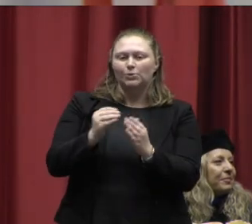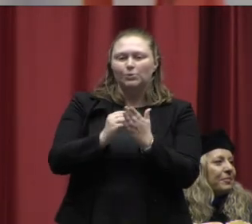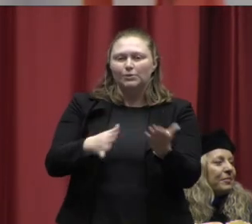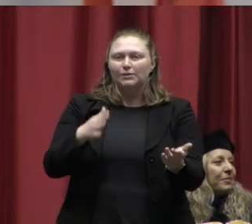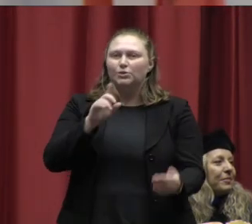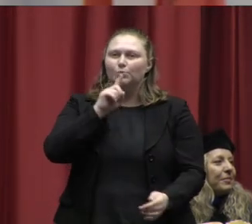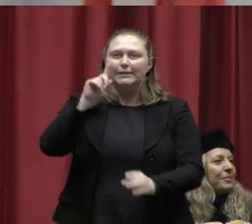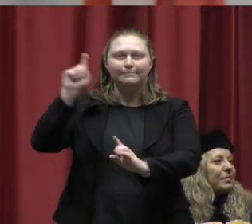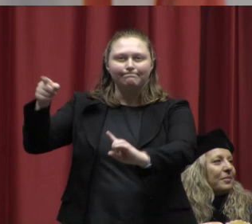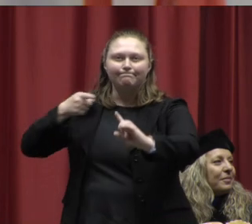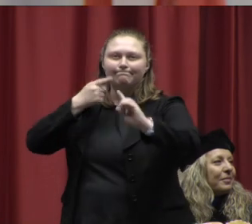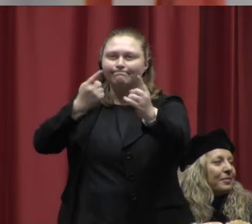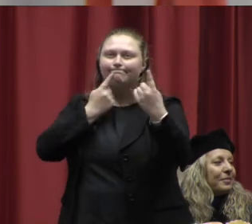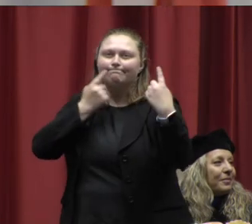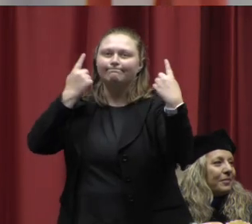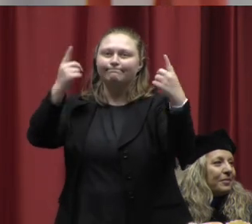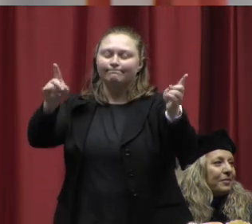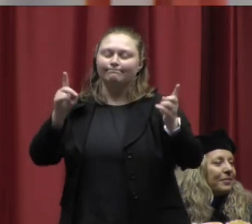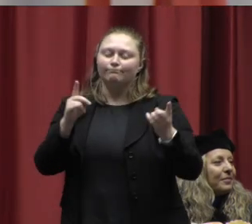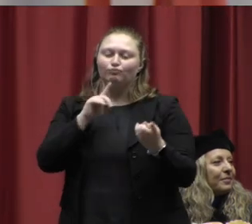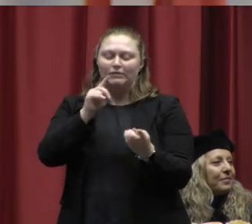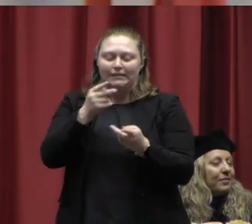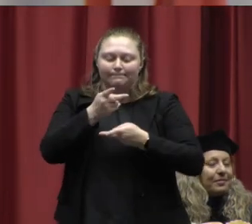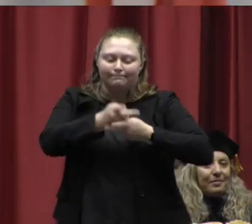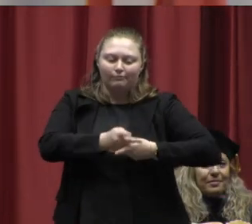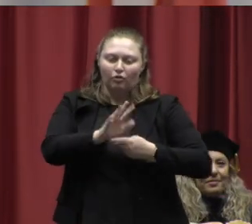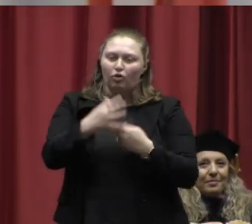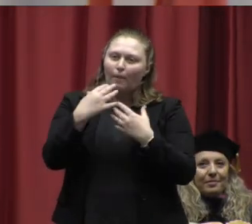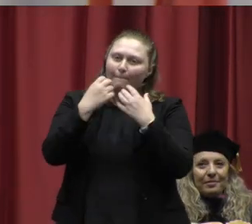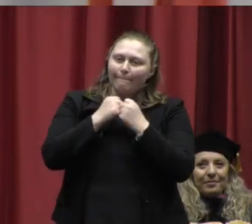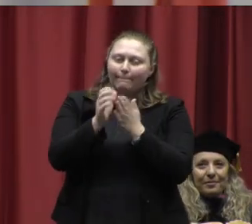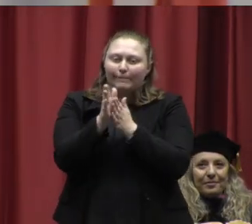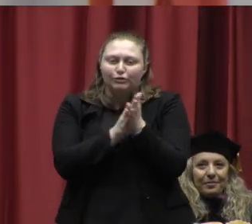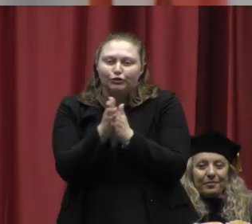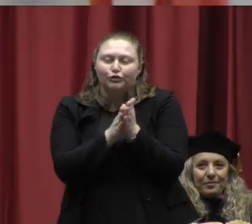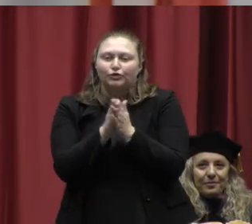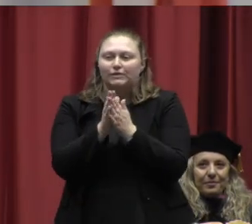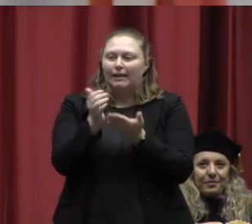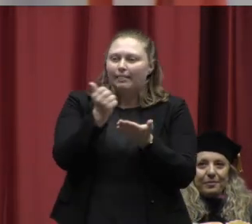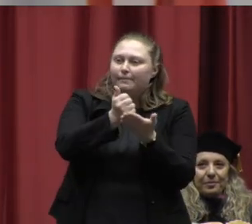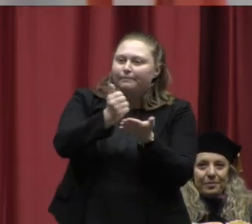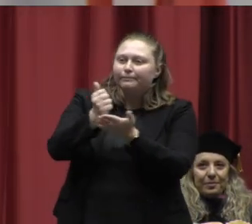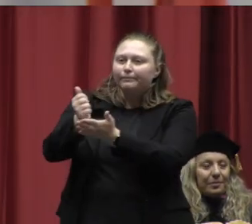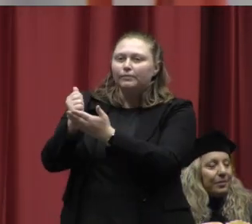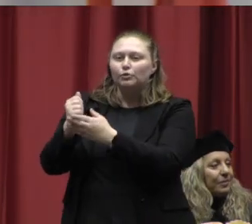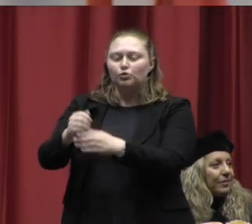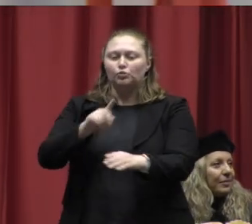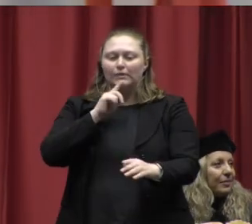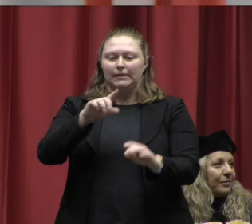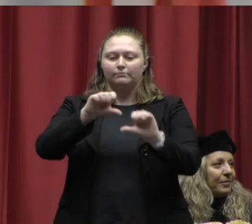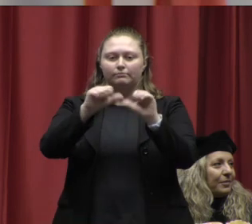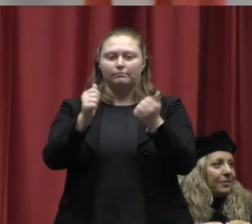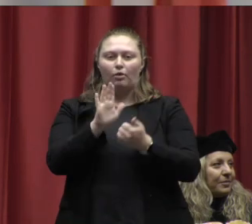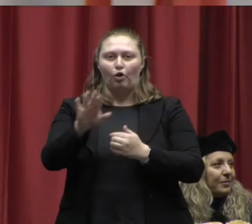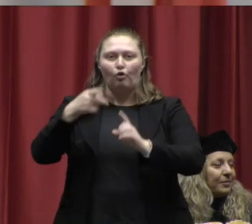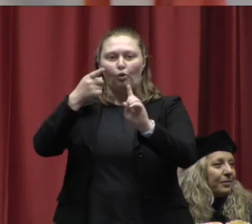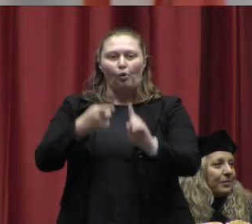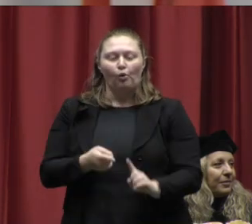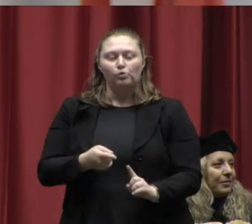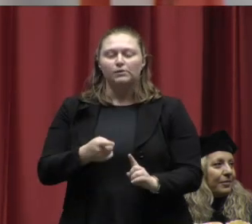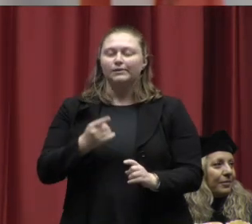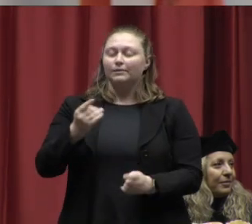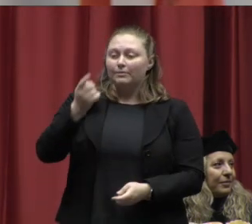new heights, nurturing their passions and goals, helping them to shape their roles. With